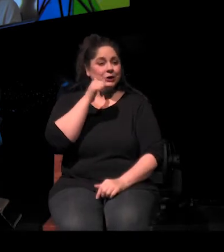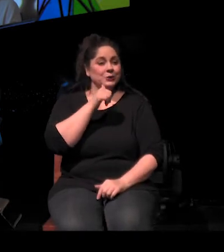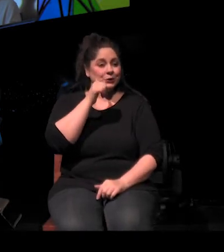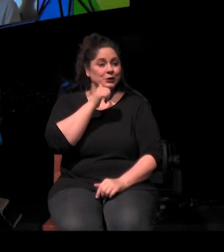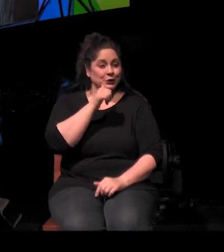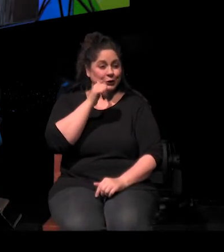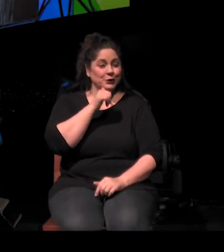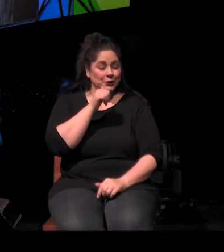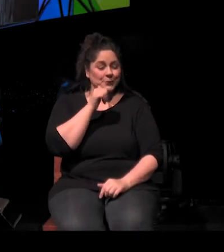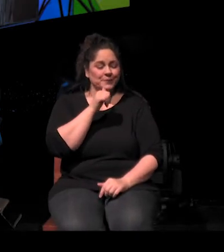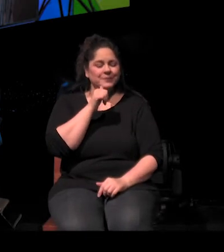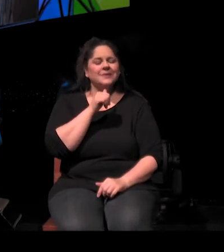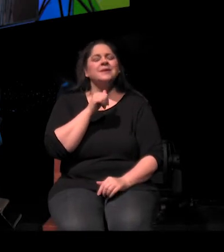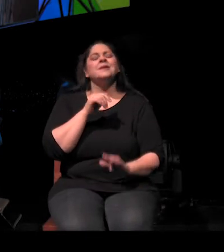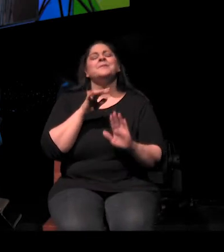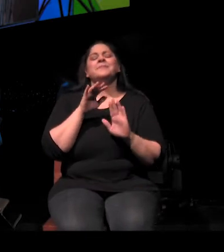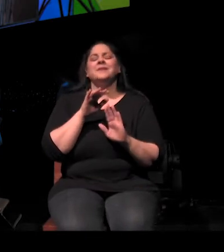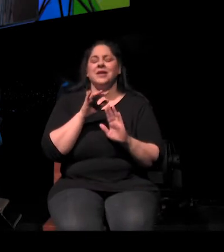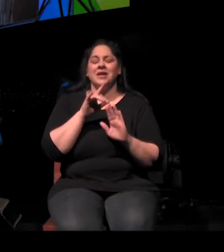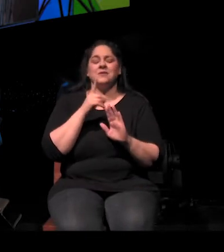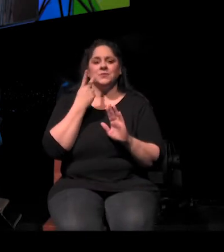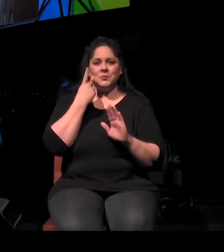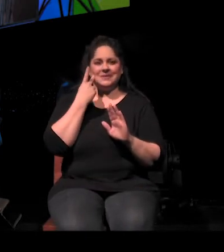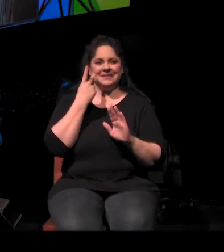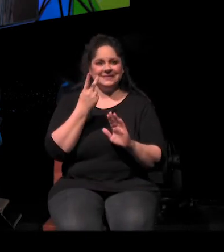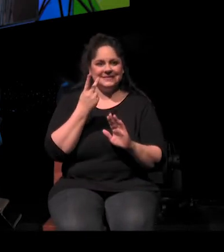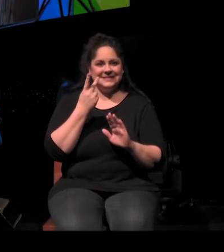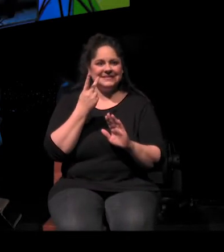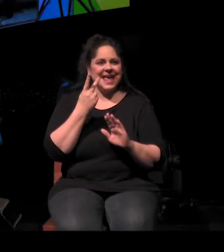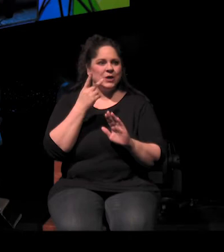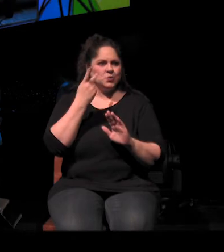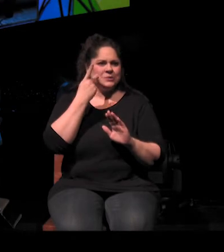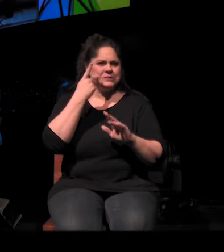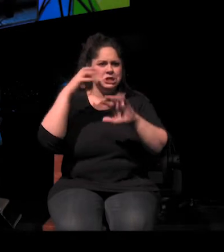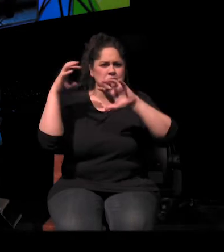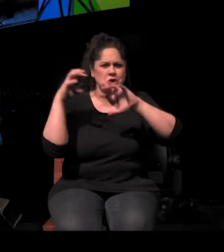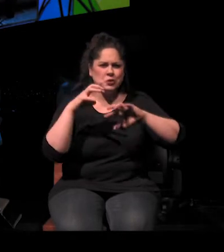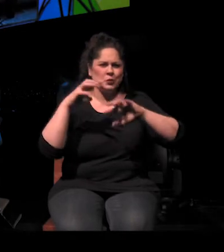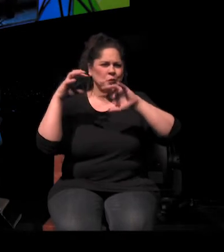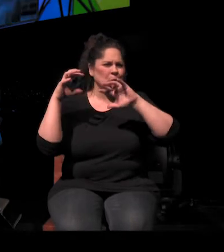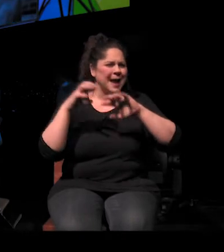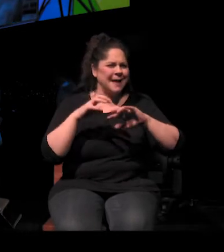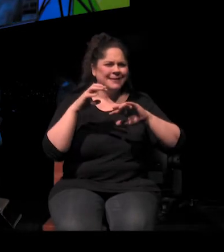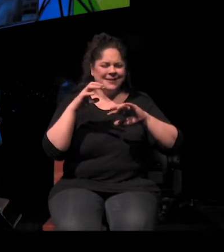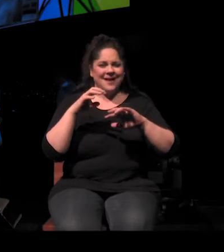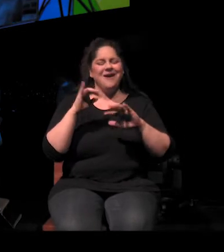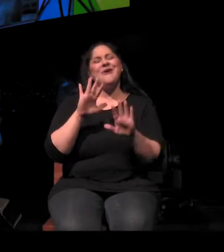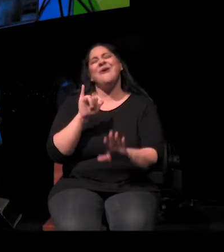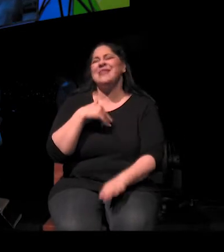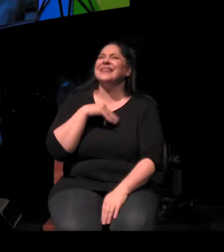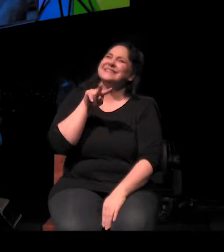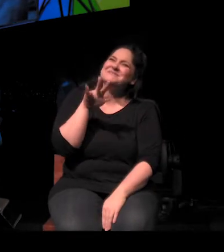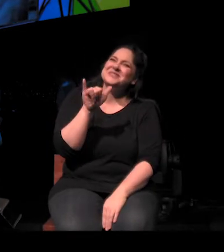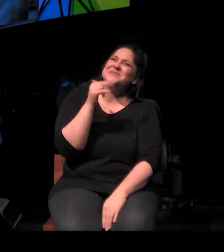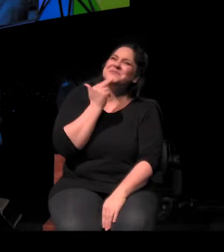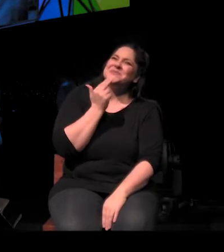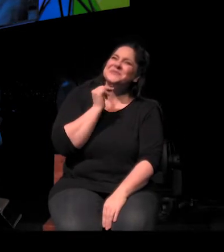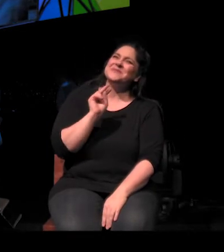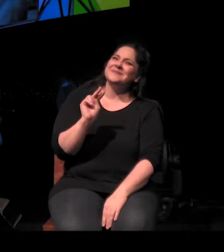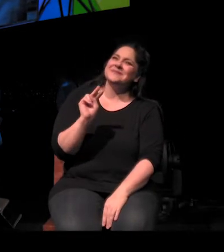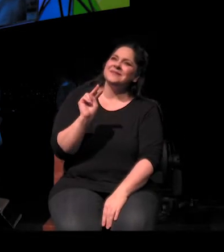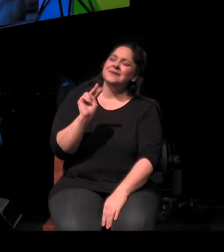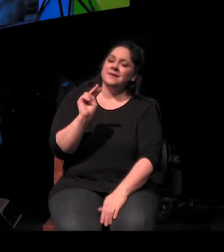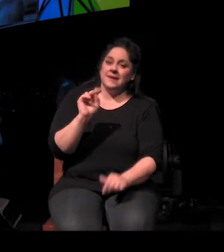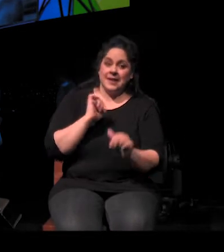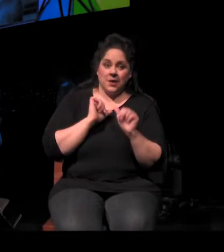into. So this little girl shows up, and it's storming. And I was like, oh, this is great, so cute. And then as